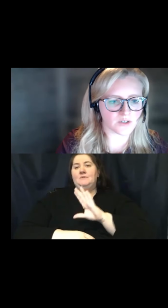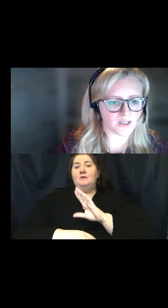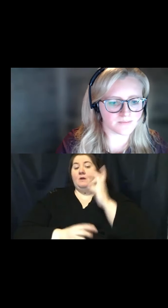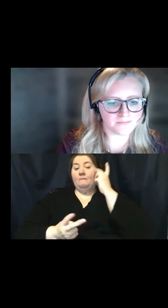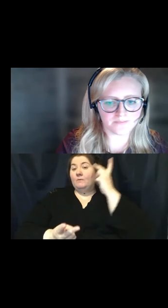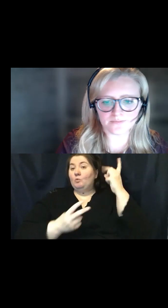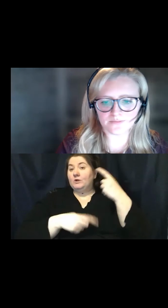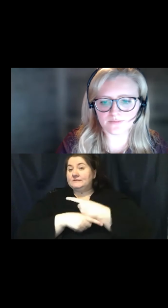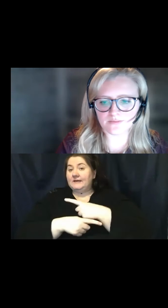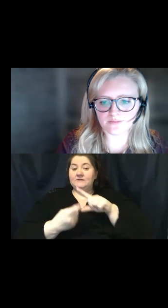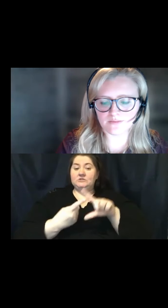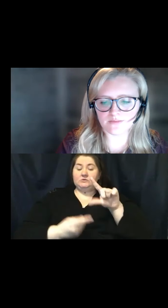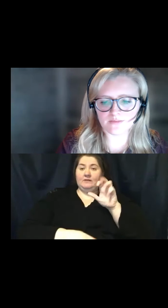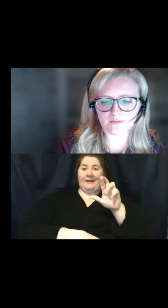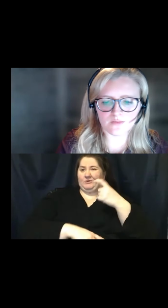to Labor Day.